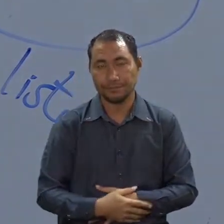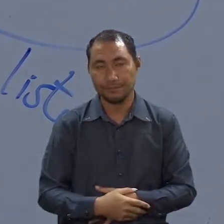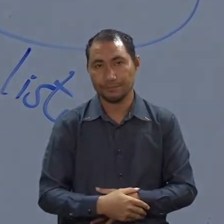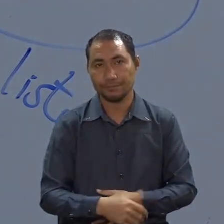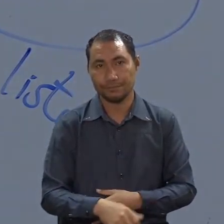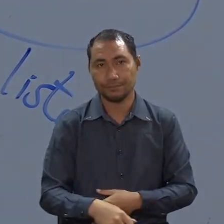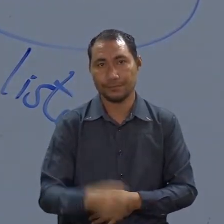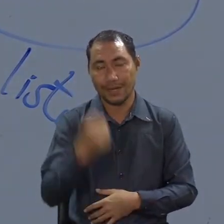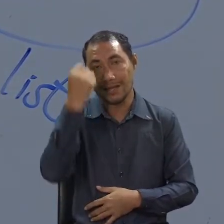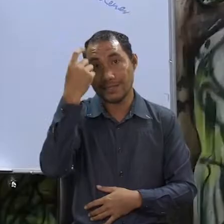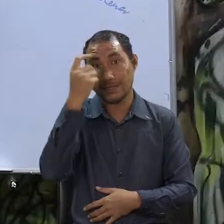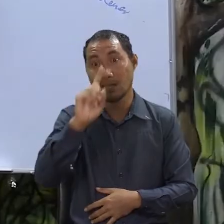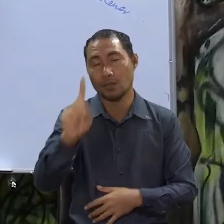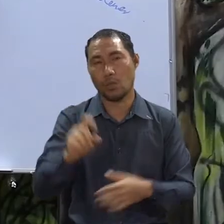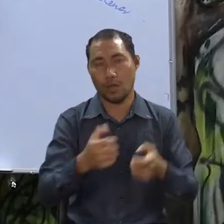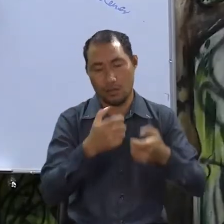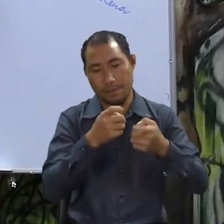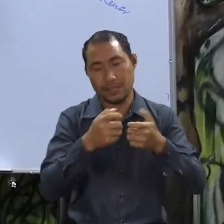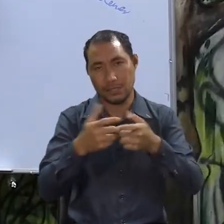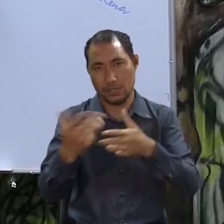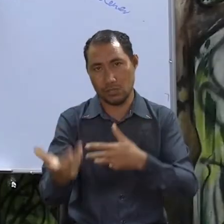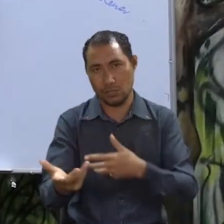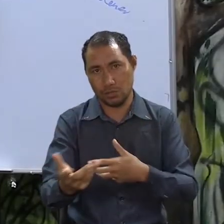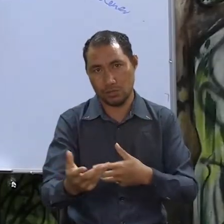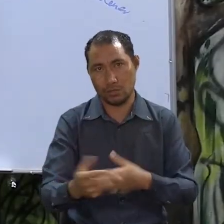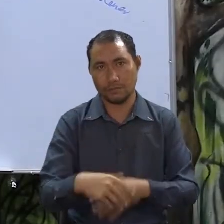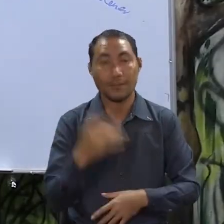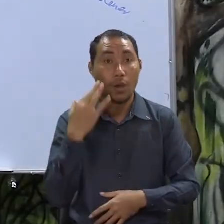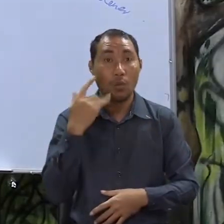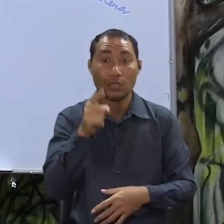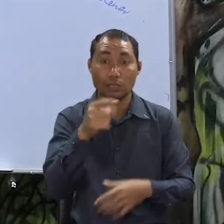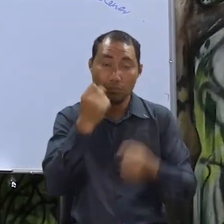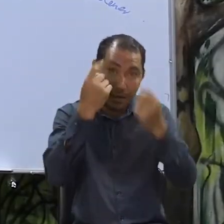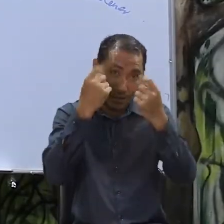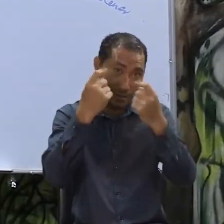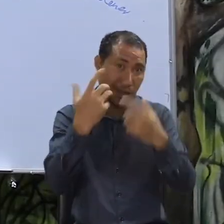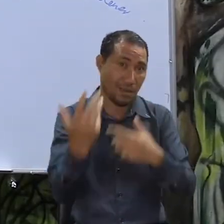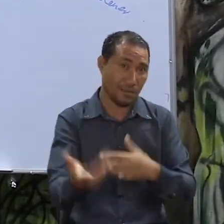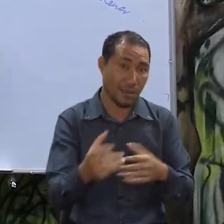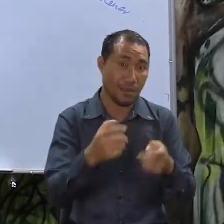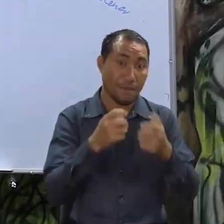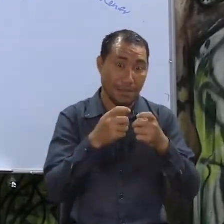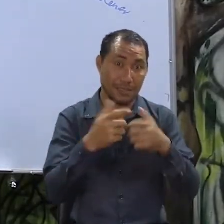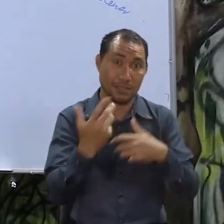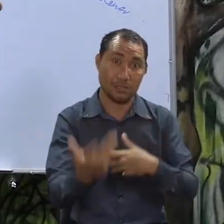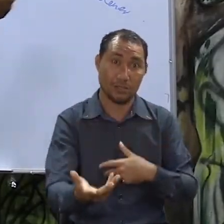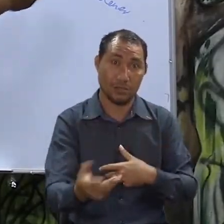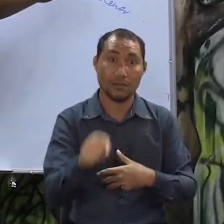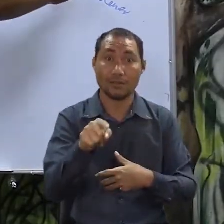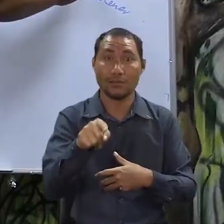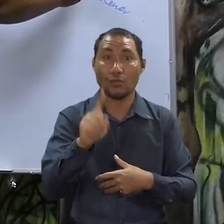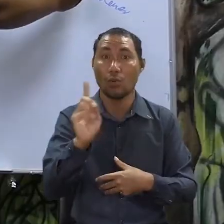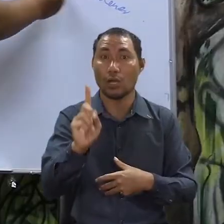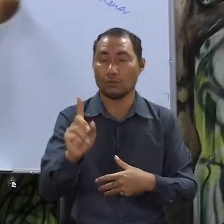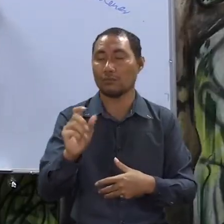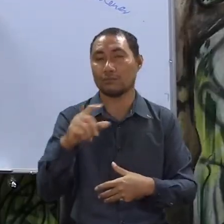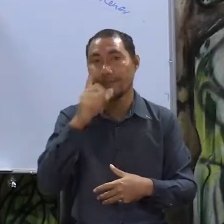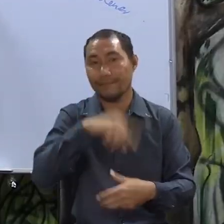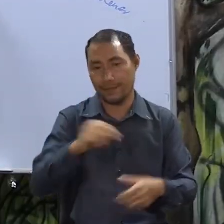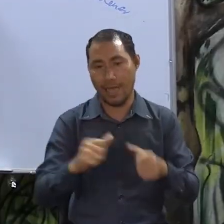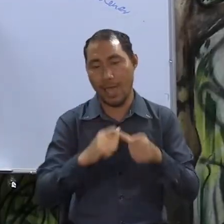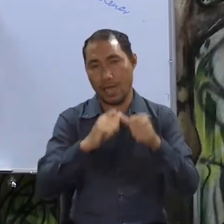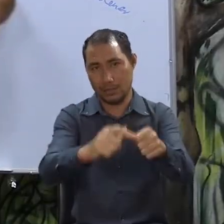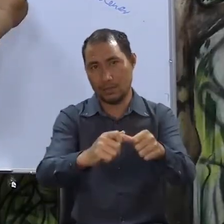the message. Once you understand the message, and then you respond.